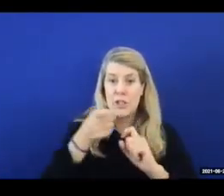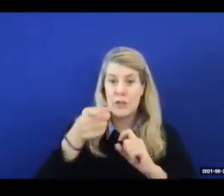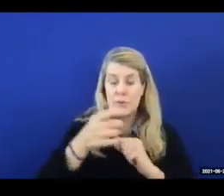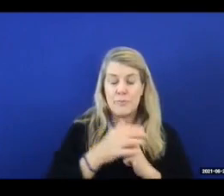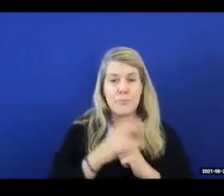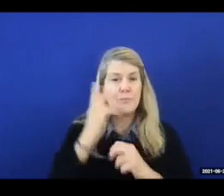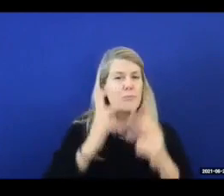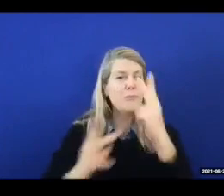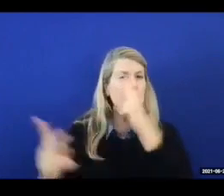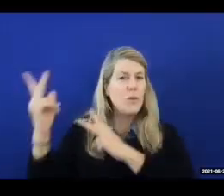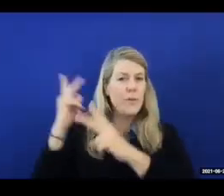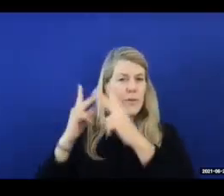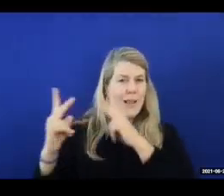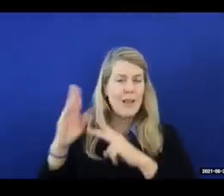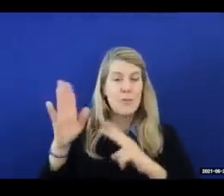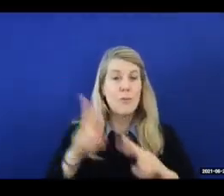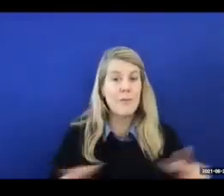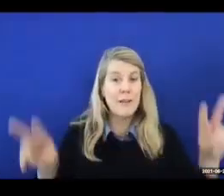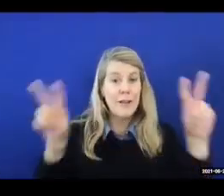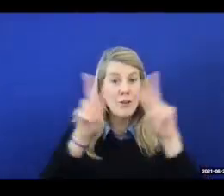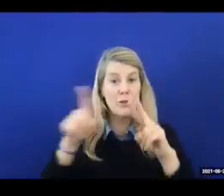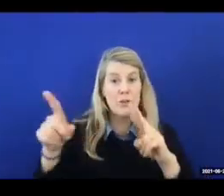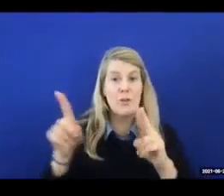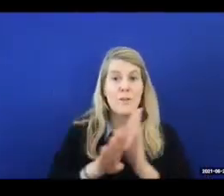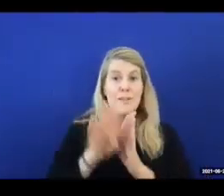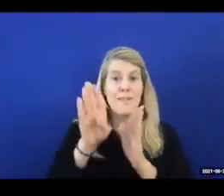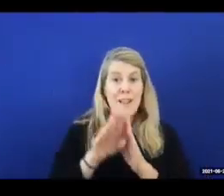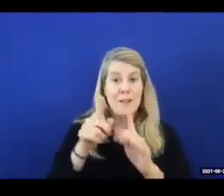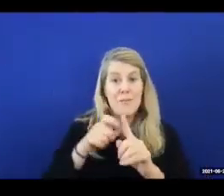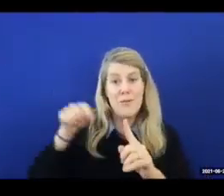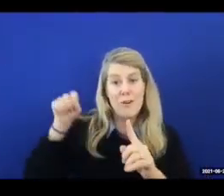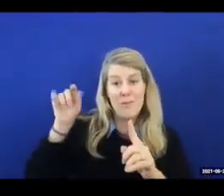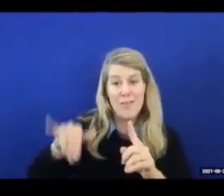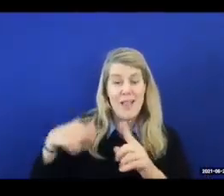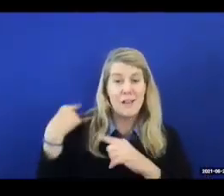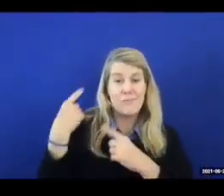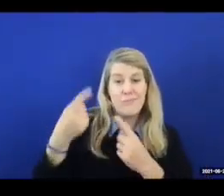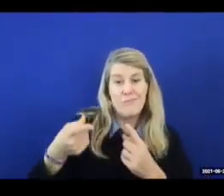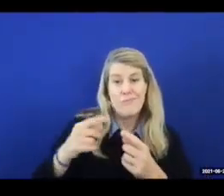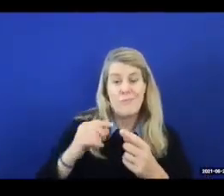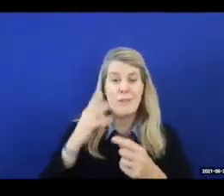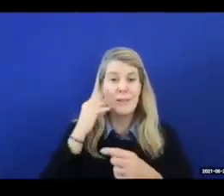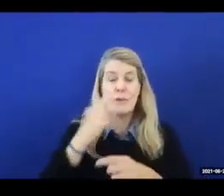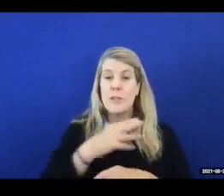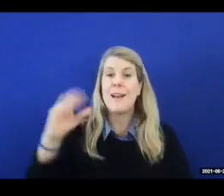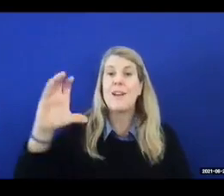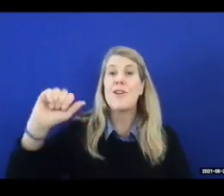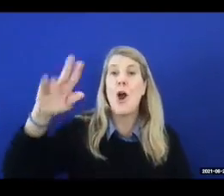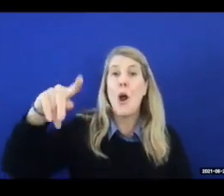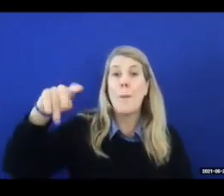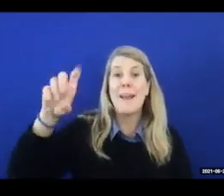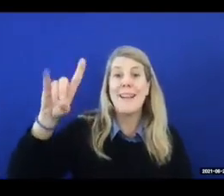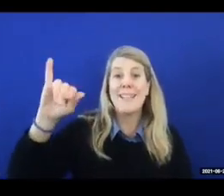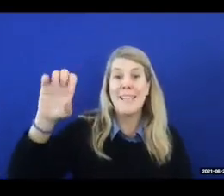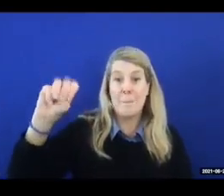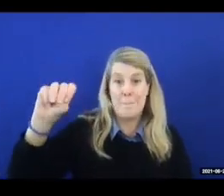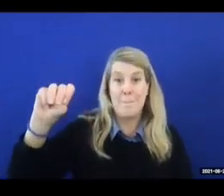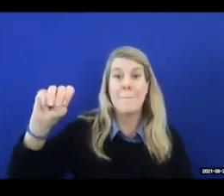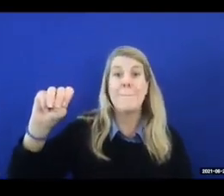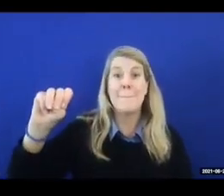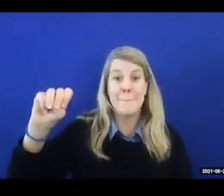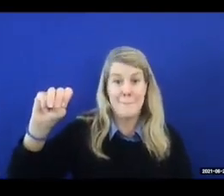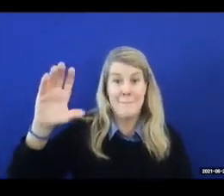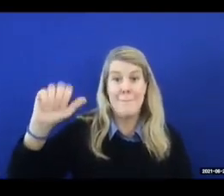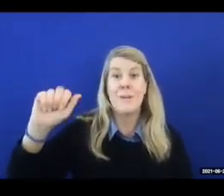Reflect upon the values you have developed as a result of these experiences and carpe diem. Yes, carpe